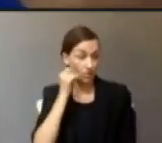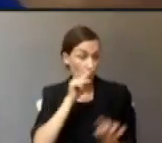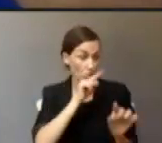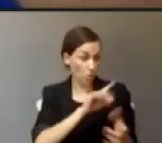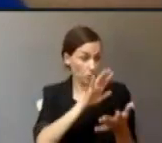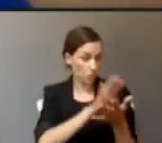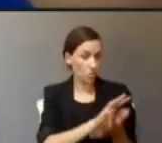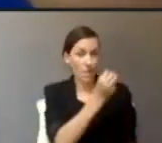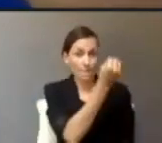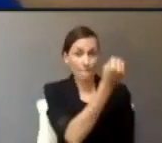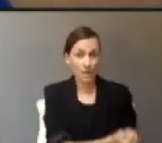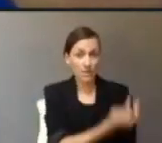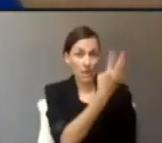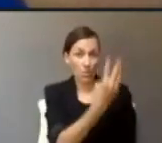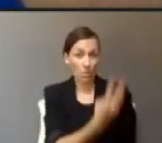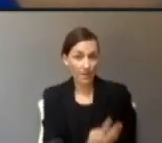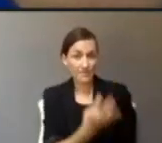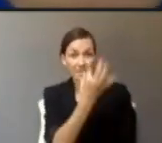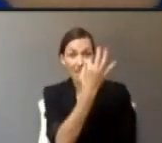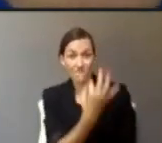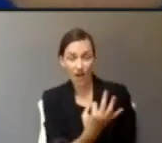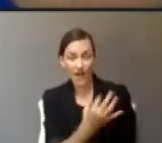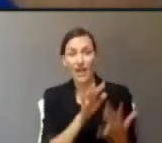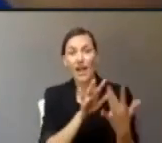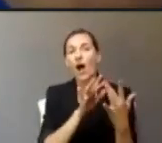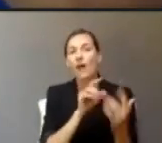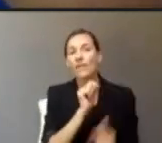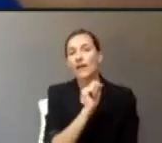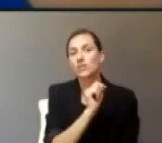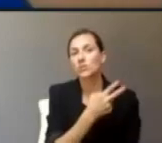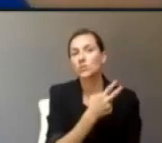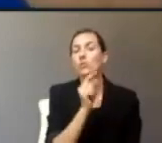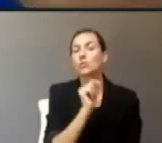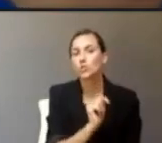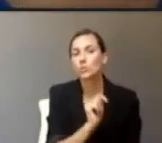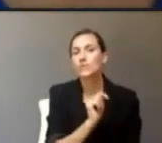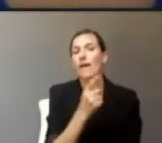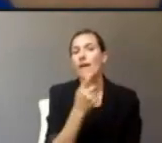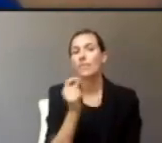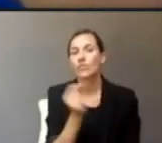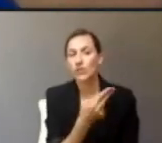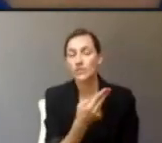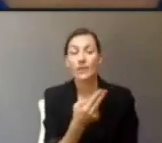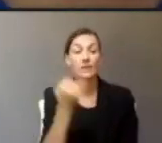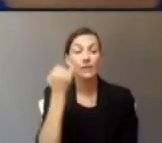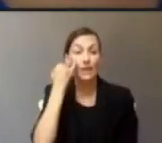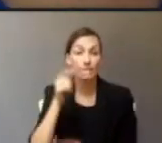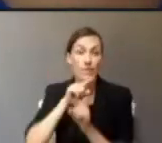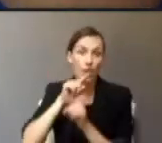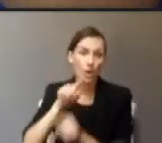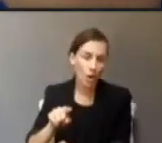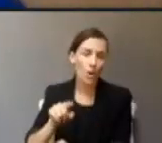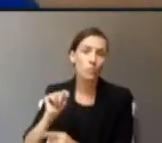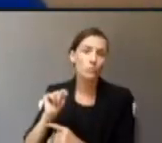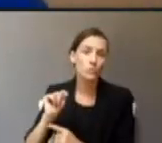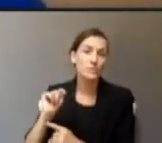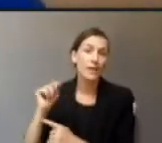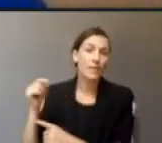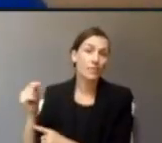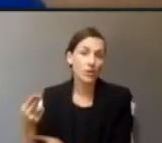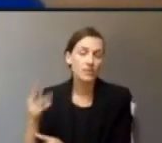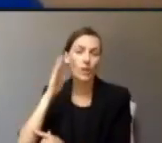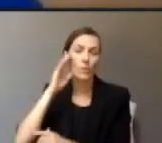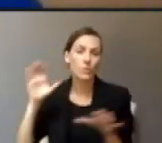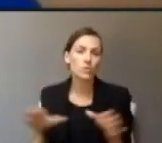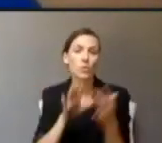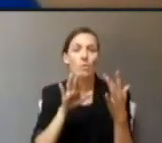and Friday, they will probably do their online learning Tuesday and Thursday, or if they go in person Tuesday and Thursday, we'll do